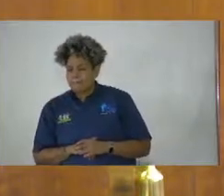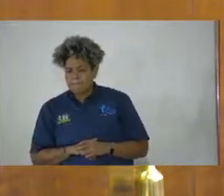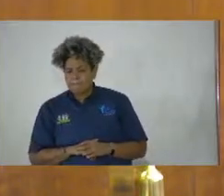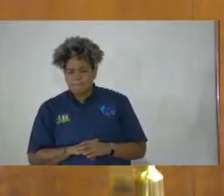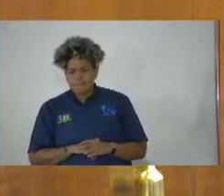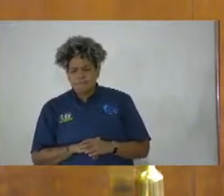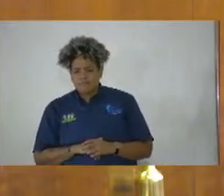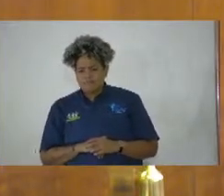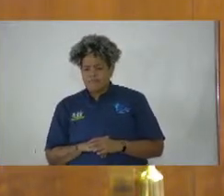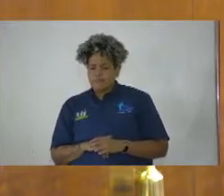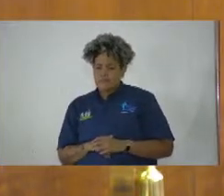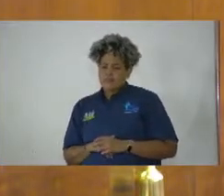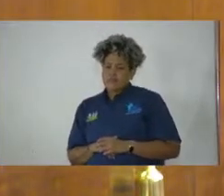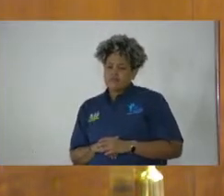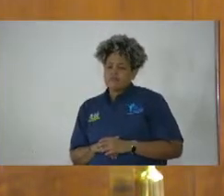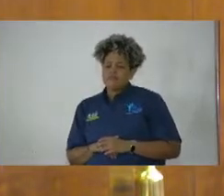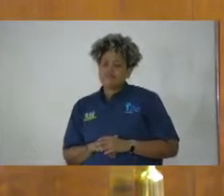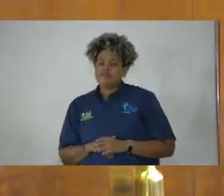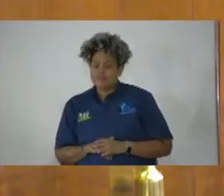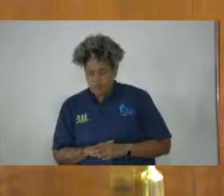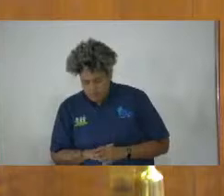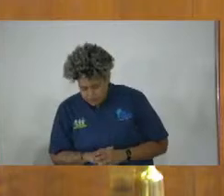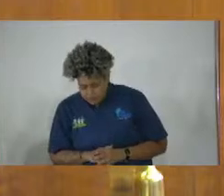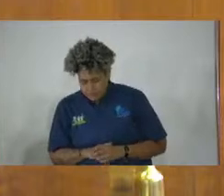Speaker, the